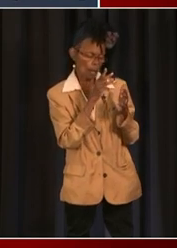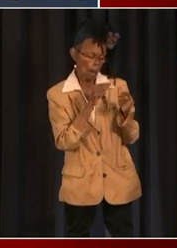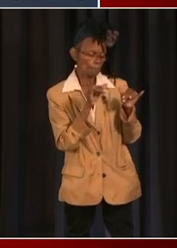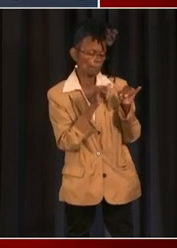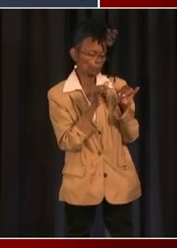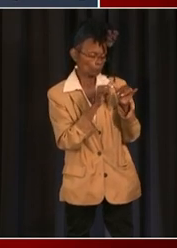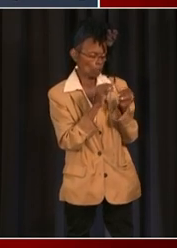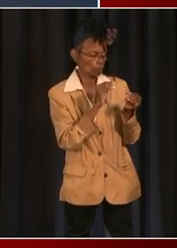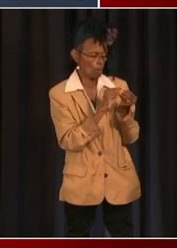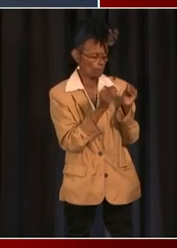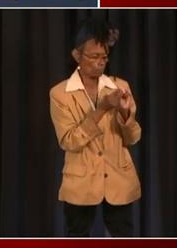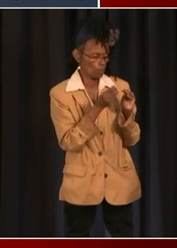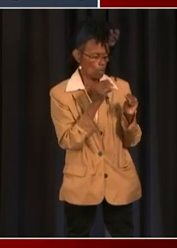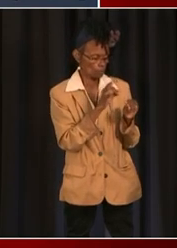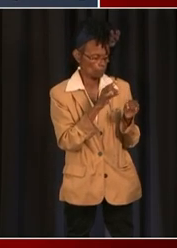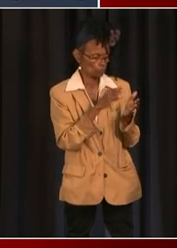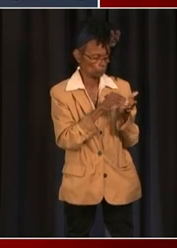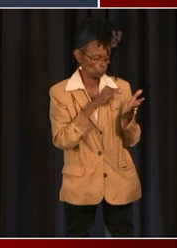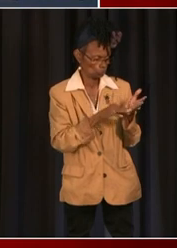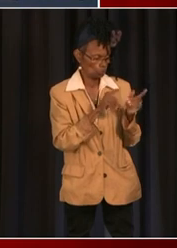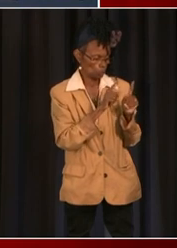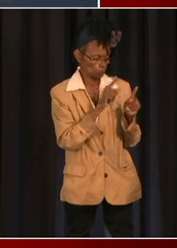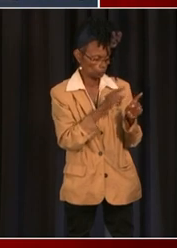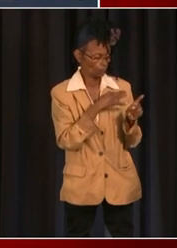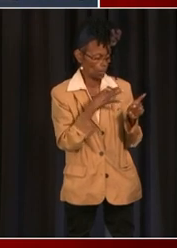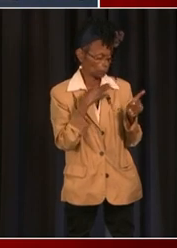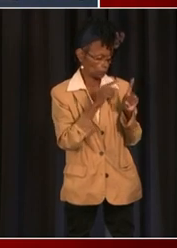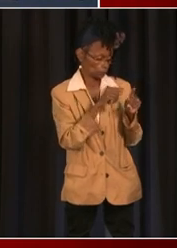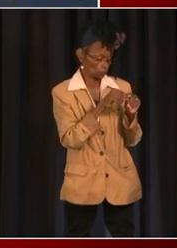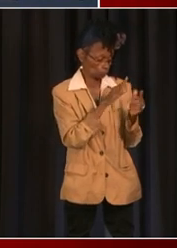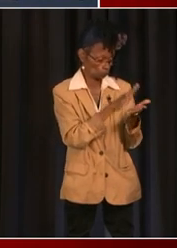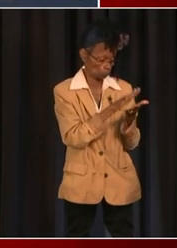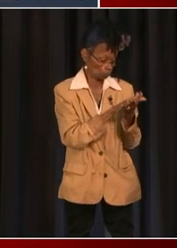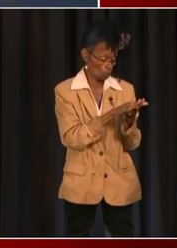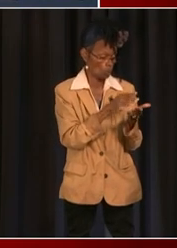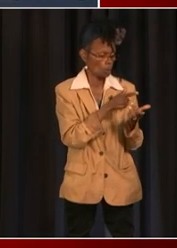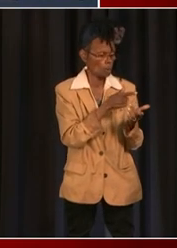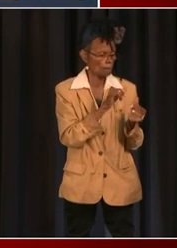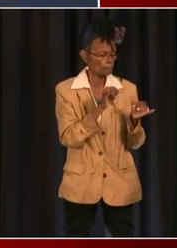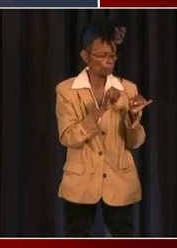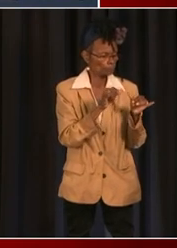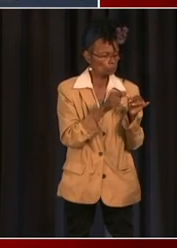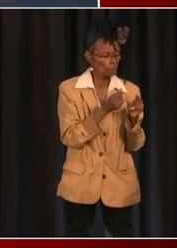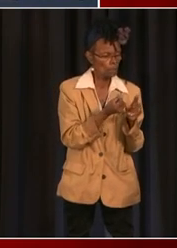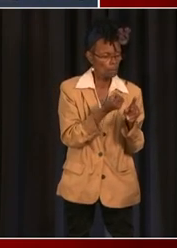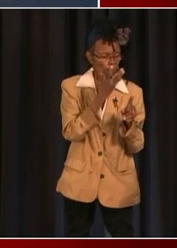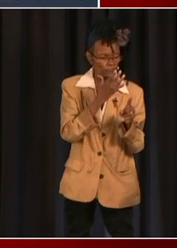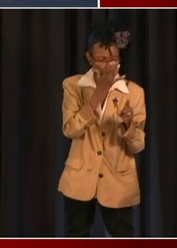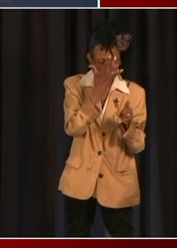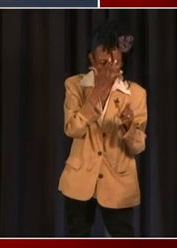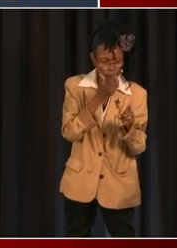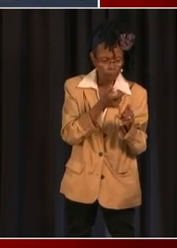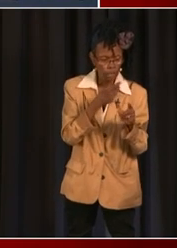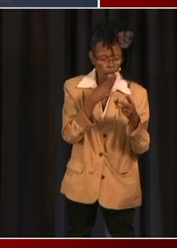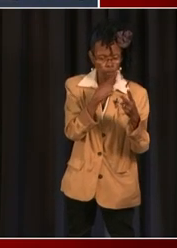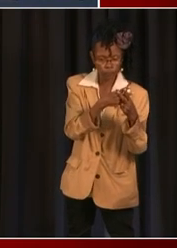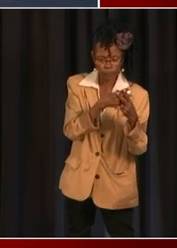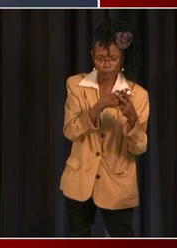if infection, would you consider more virtual offerings than you currently have? Let me just